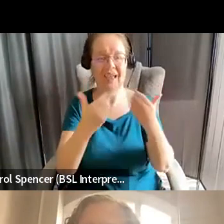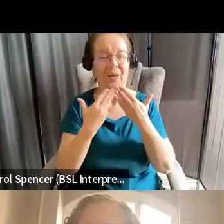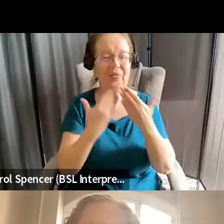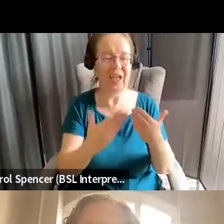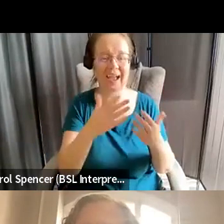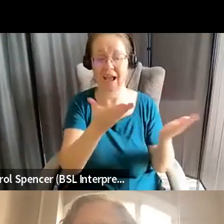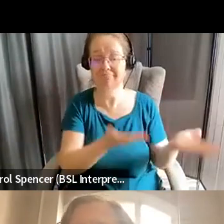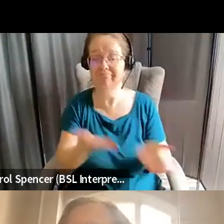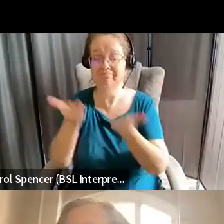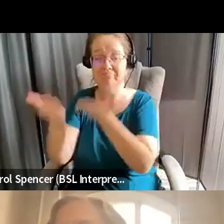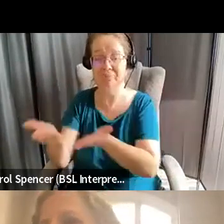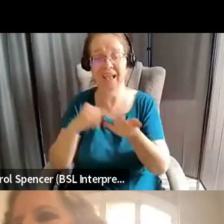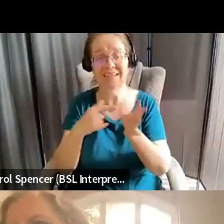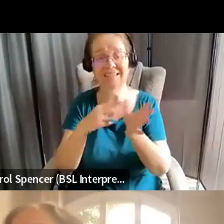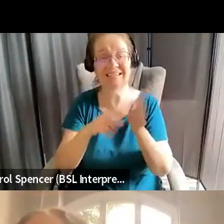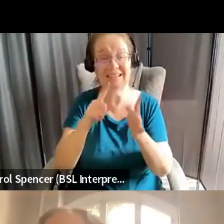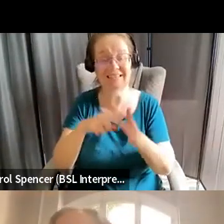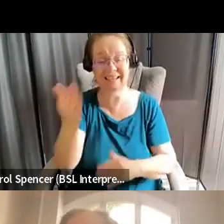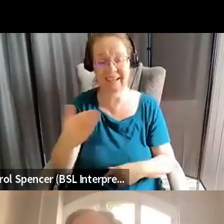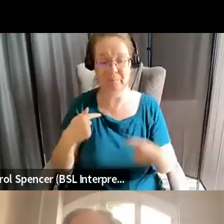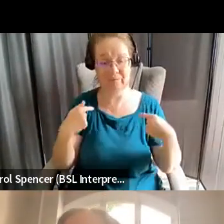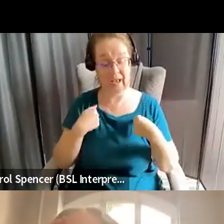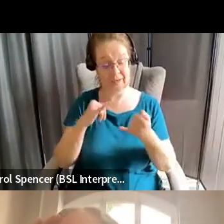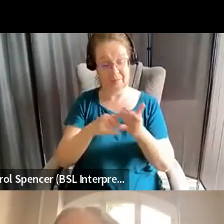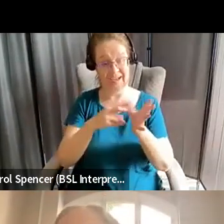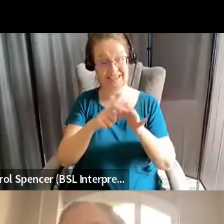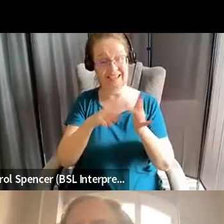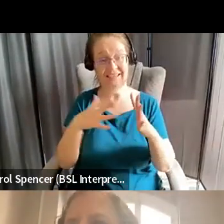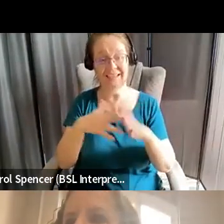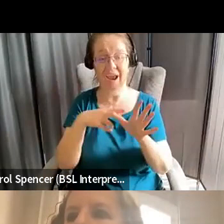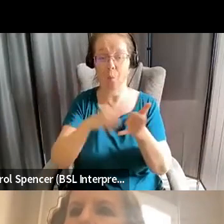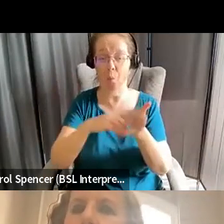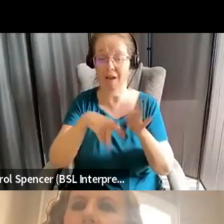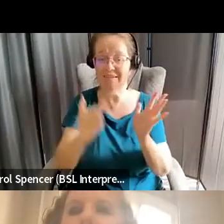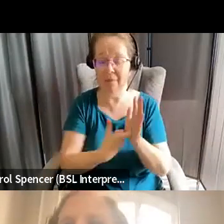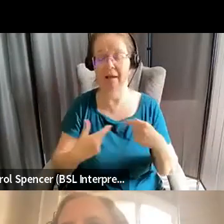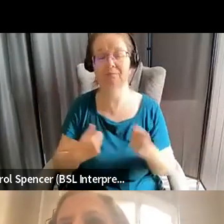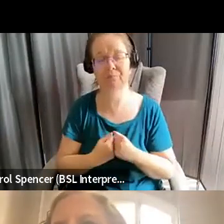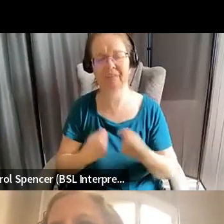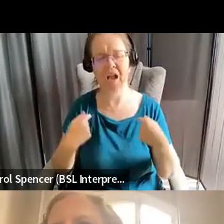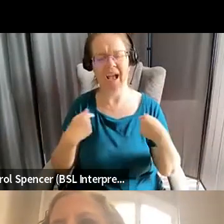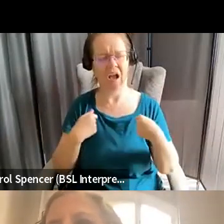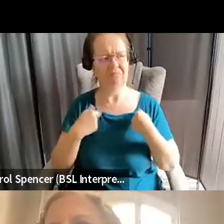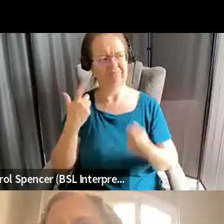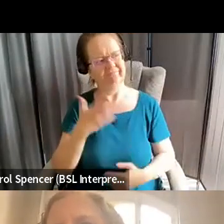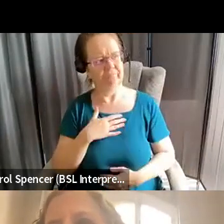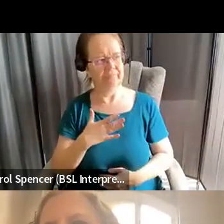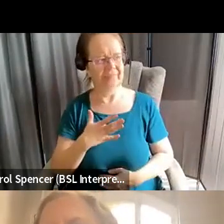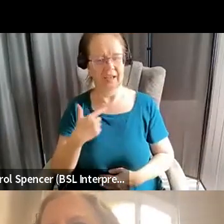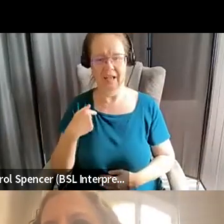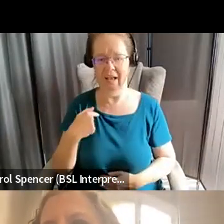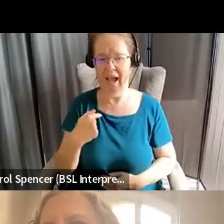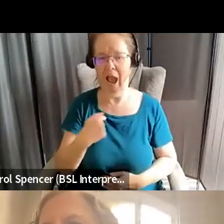over to you, Sandi. Hi, I'm Sandi Wassmer. And I guess I would say that I'm a human